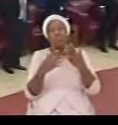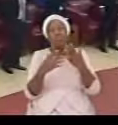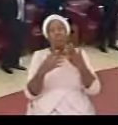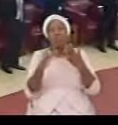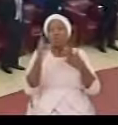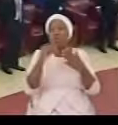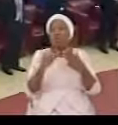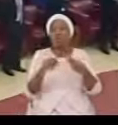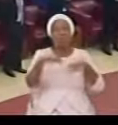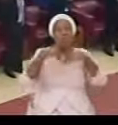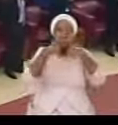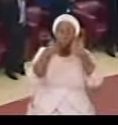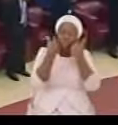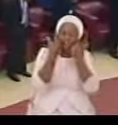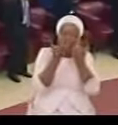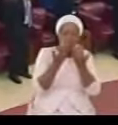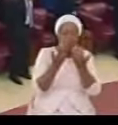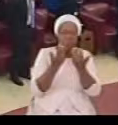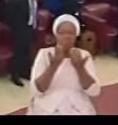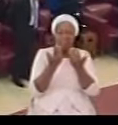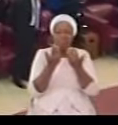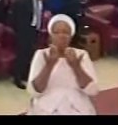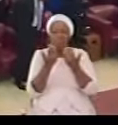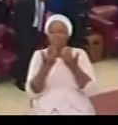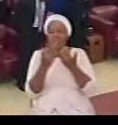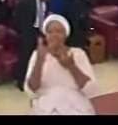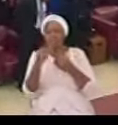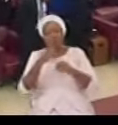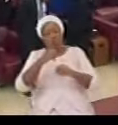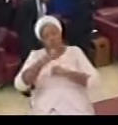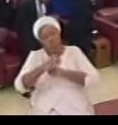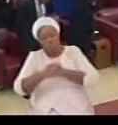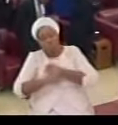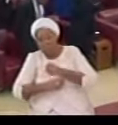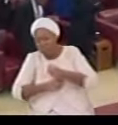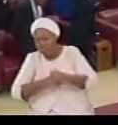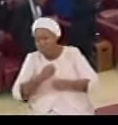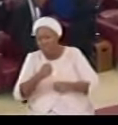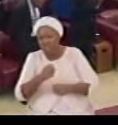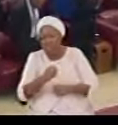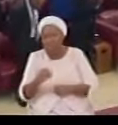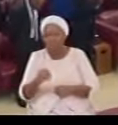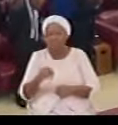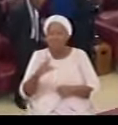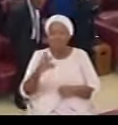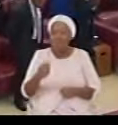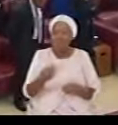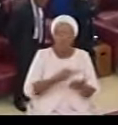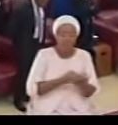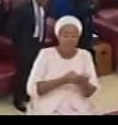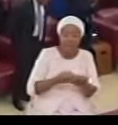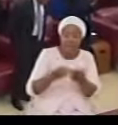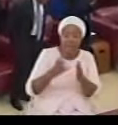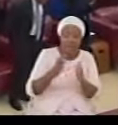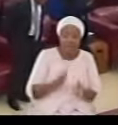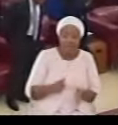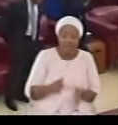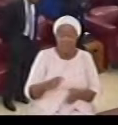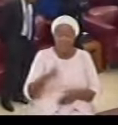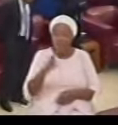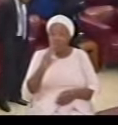No shame. No suffering. No failure.